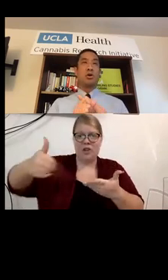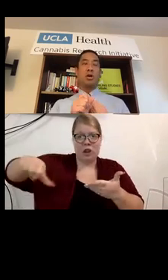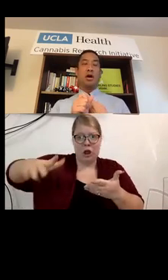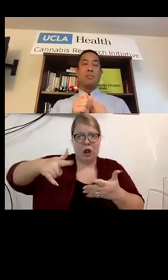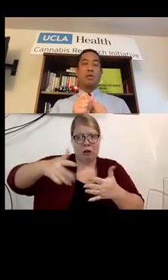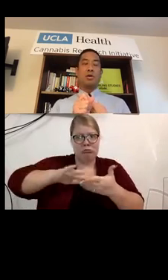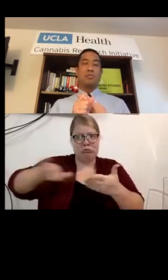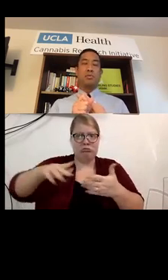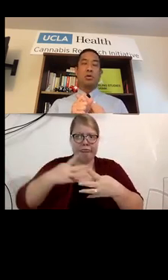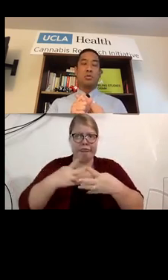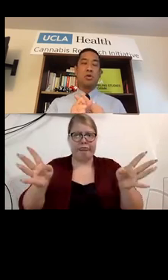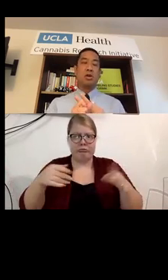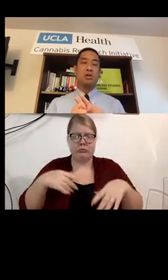underserved